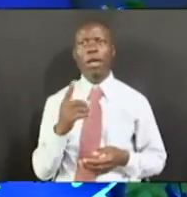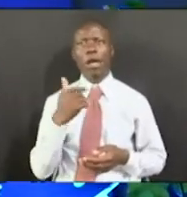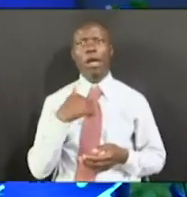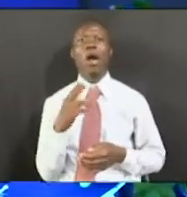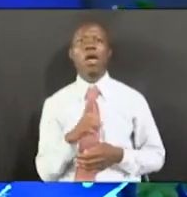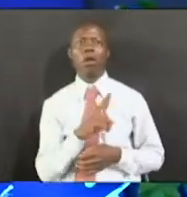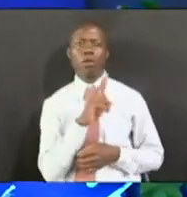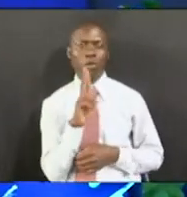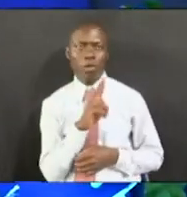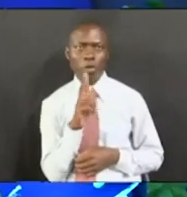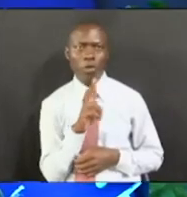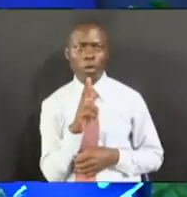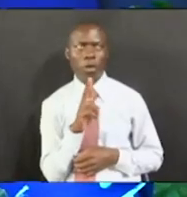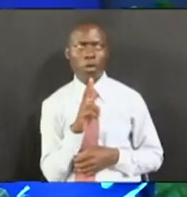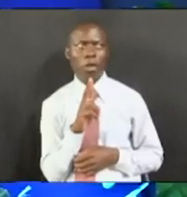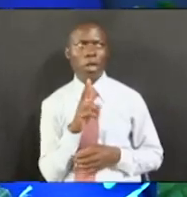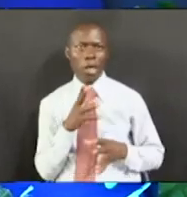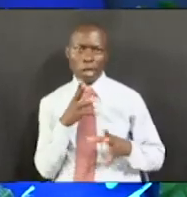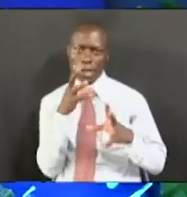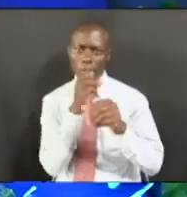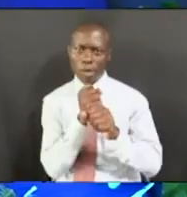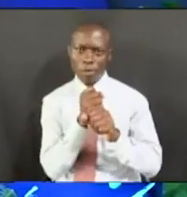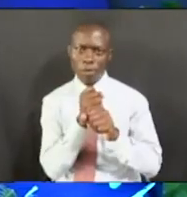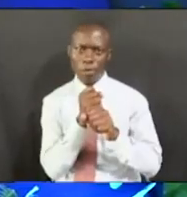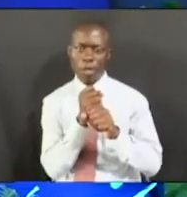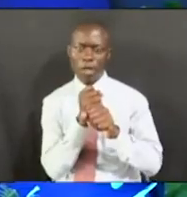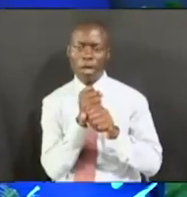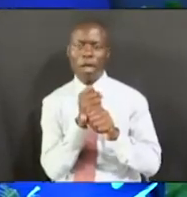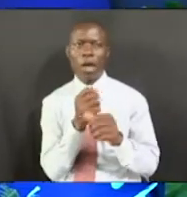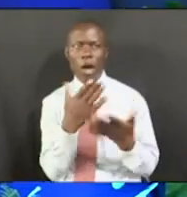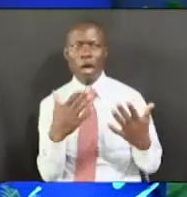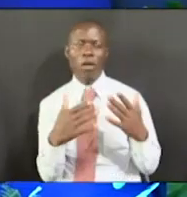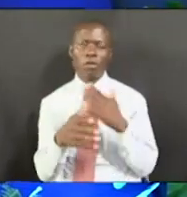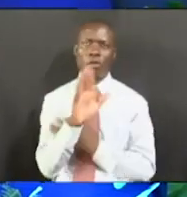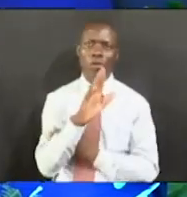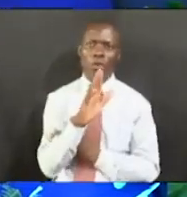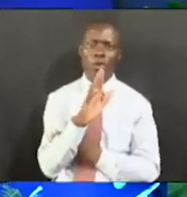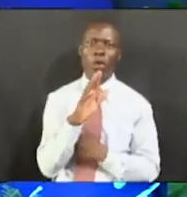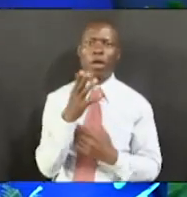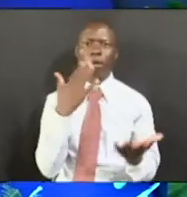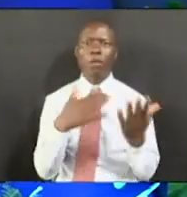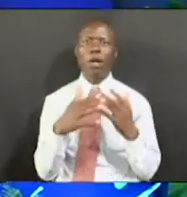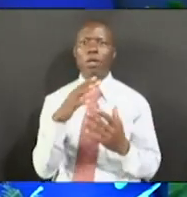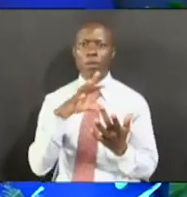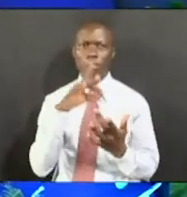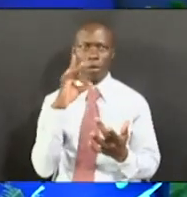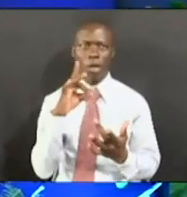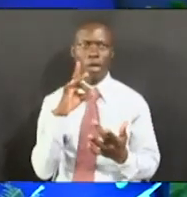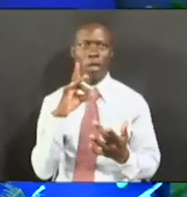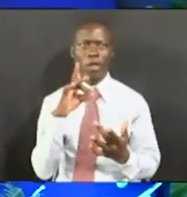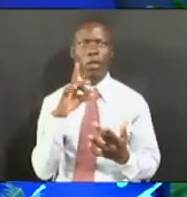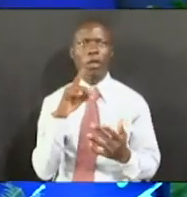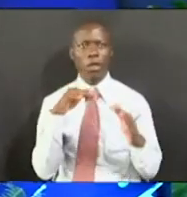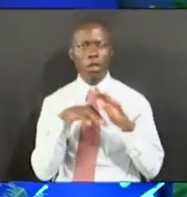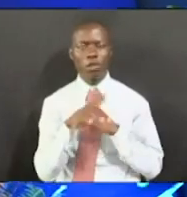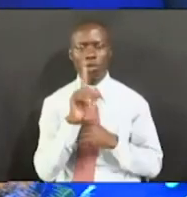this, I'm trusting the hand of God to magnify this tool to work.